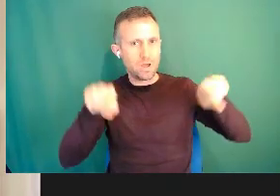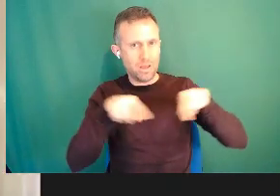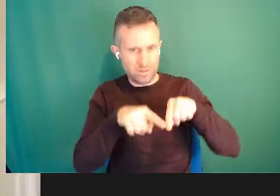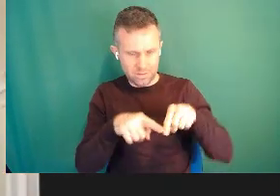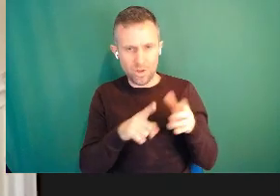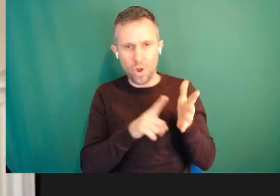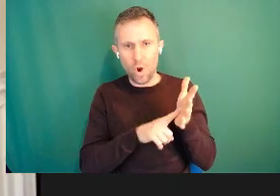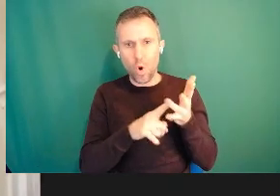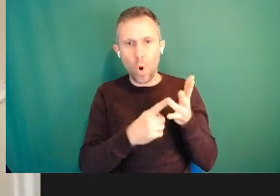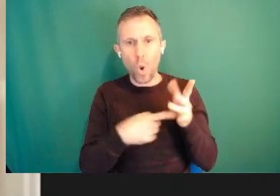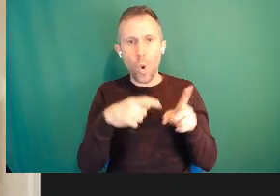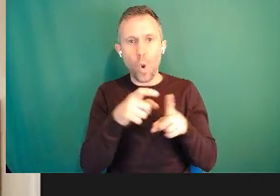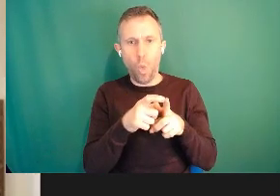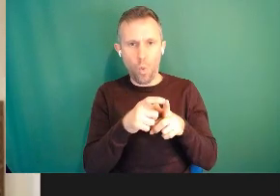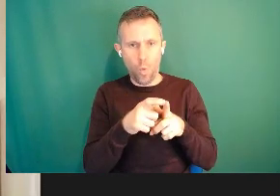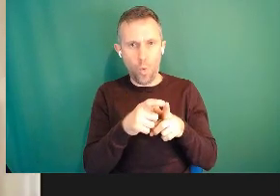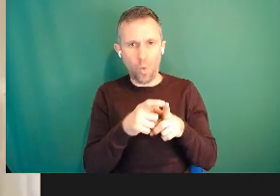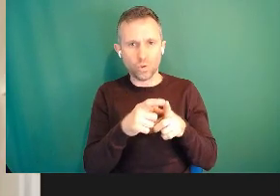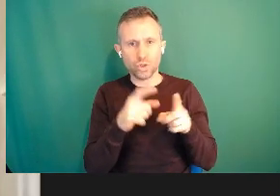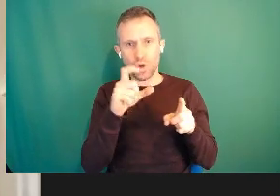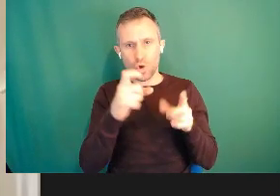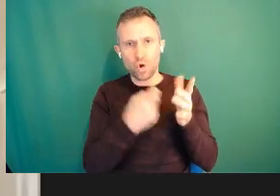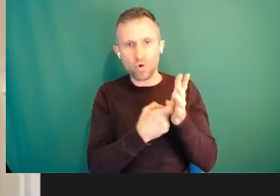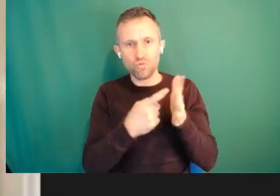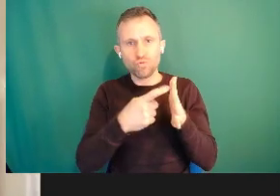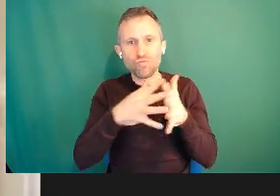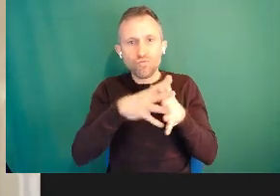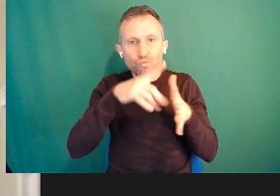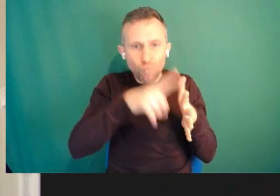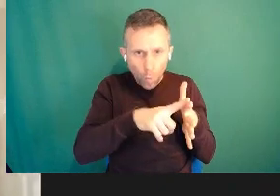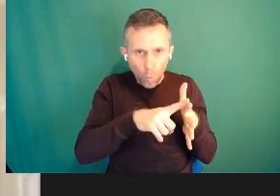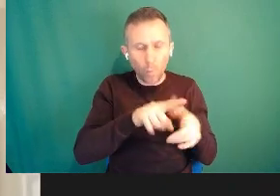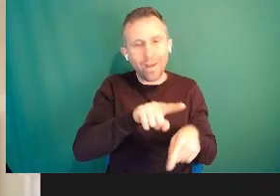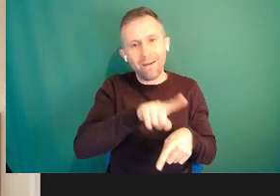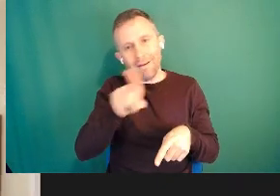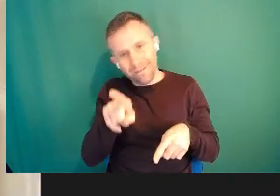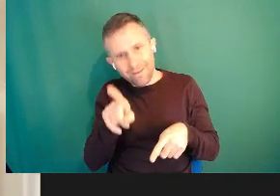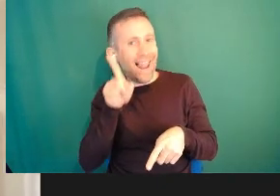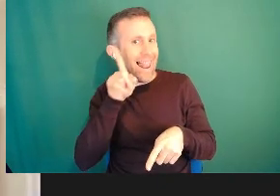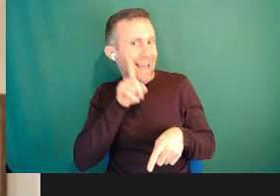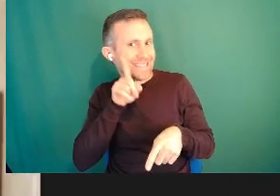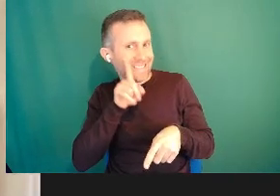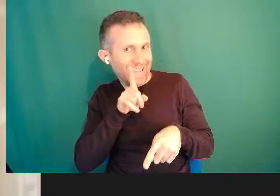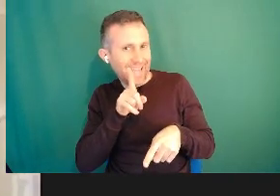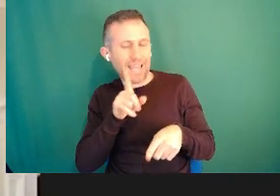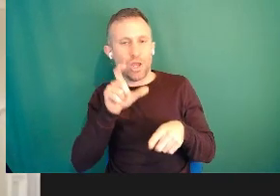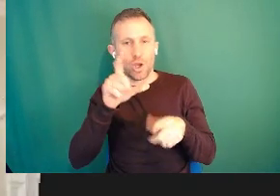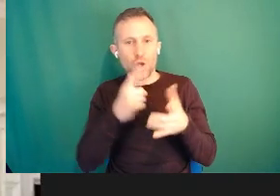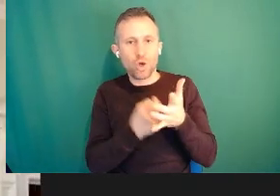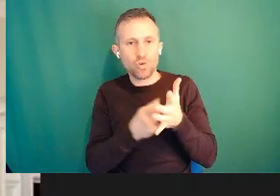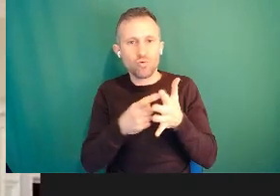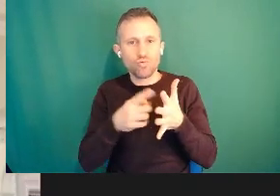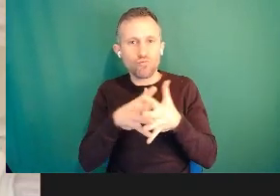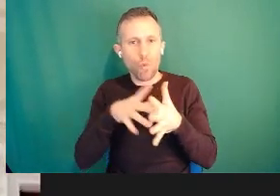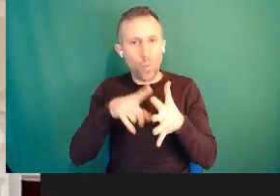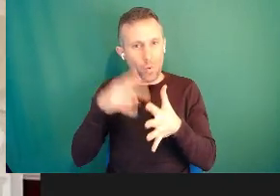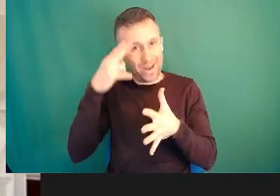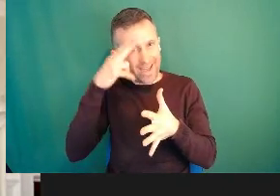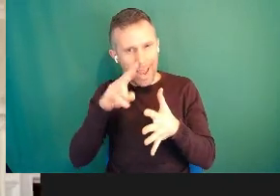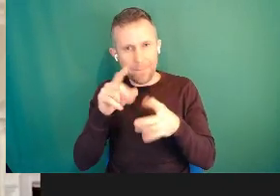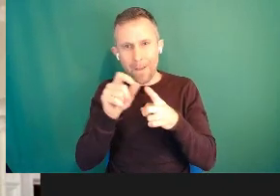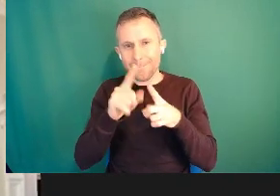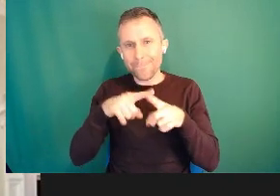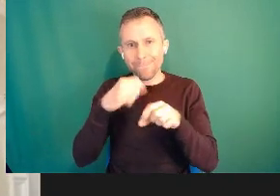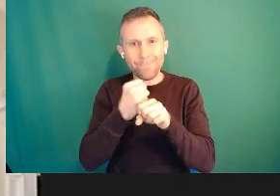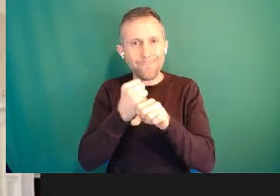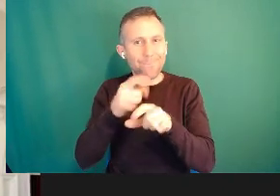have Lady Crewe as a young girl, and her name is Peggy Primrose. And so they're probably both about, I